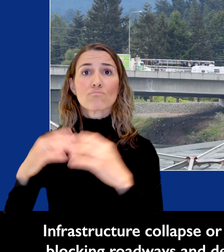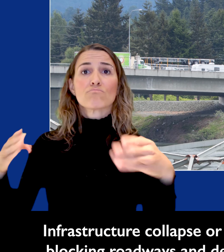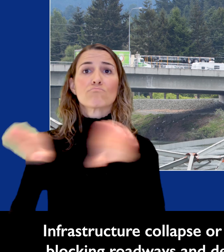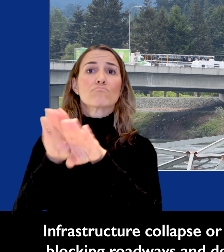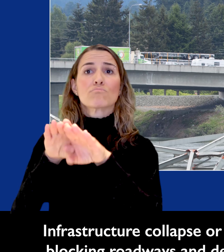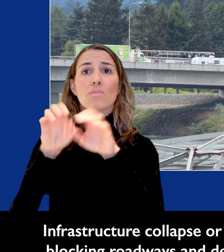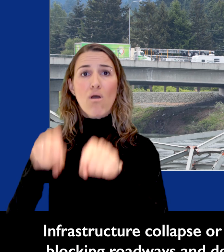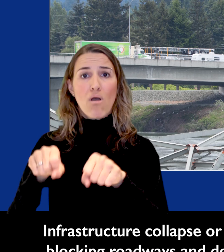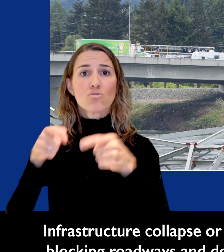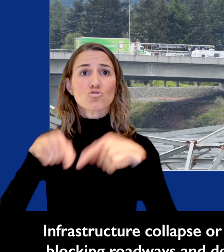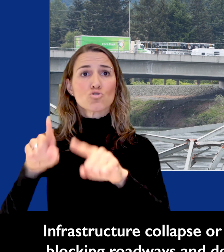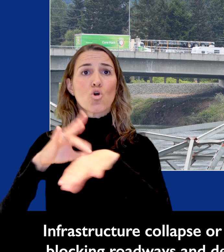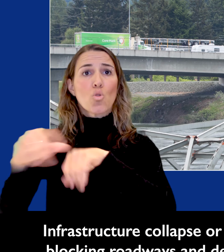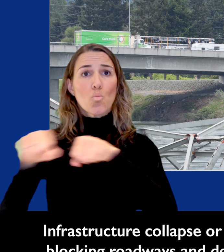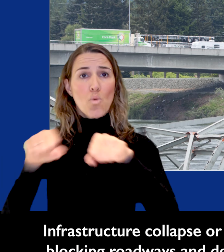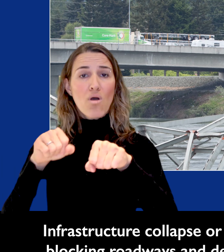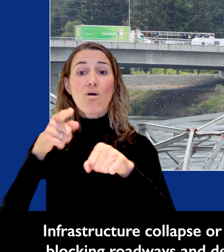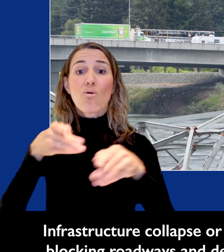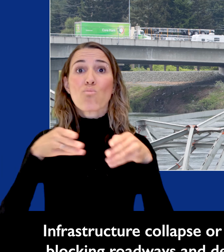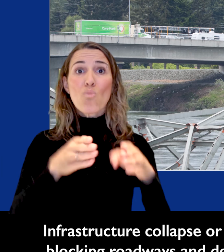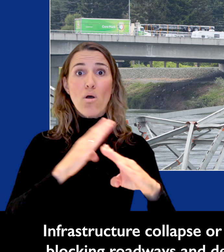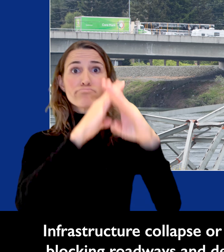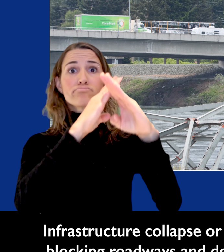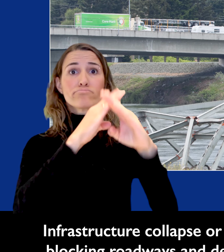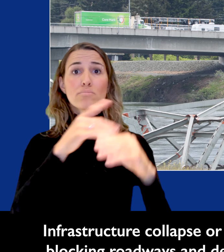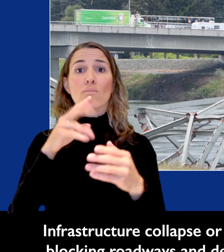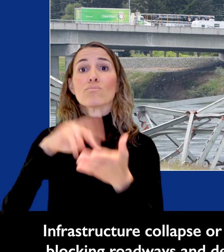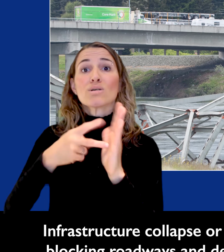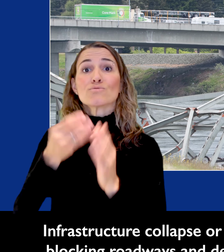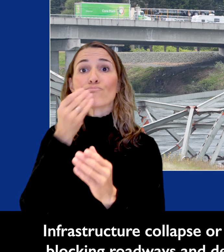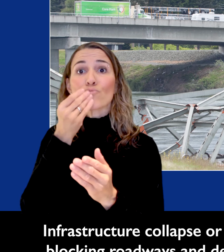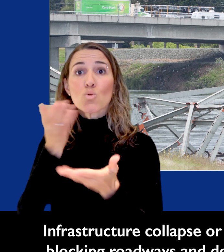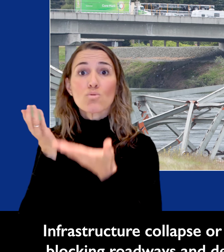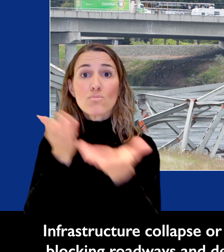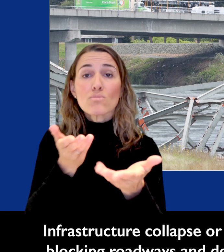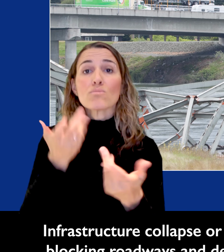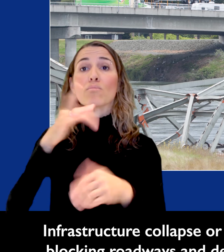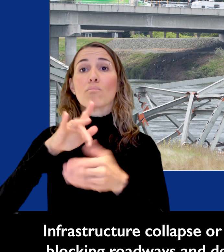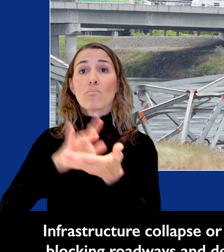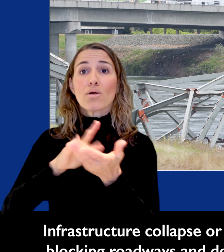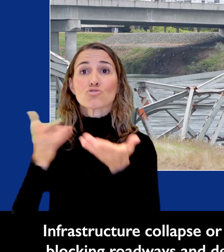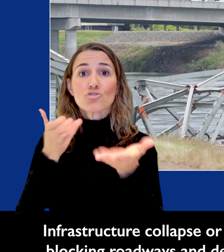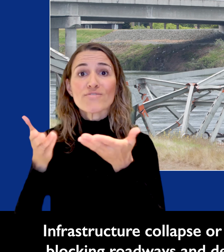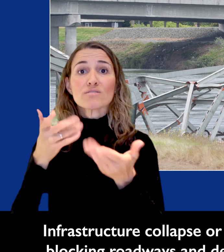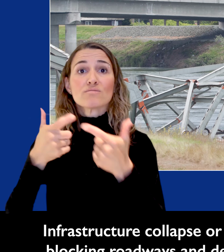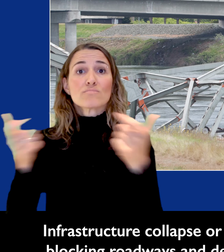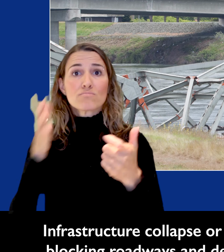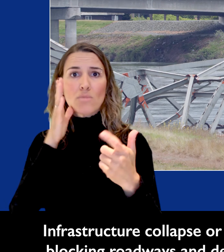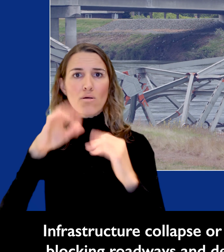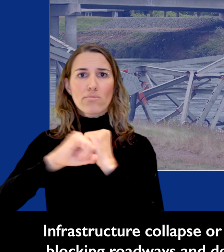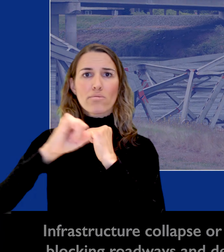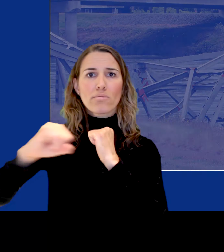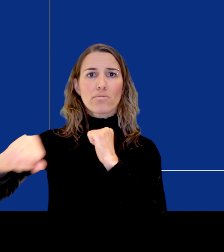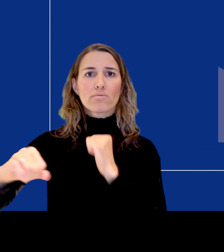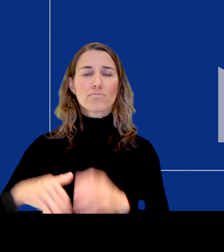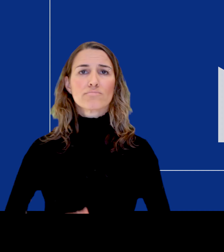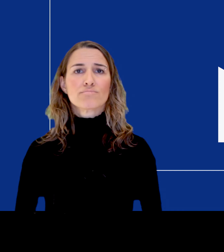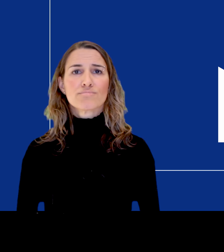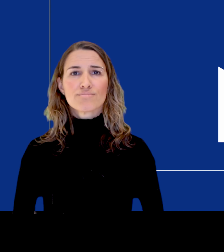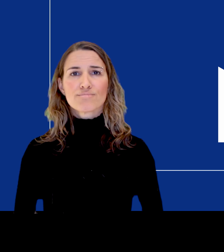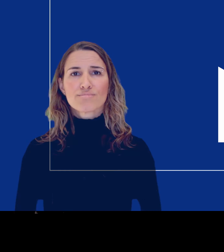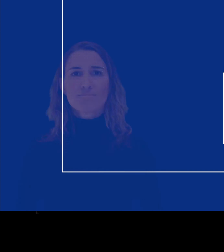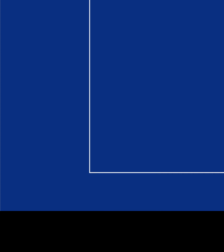closures could occur during an earthquake, blocking roadways and delaying access to food, medical services, and more.